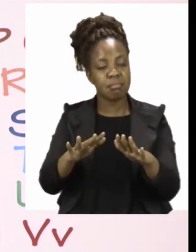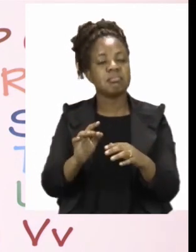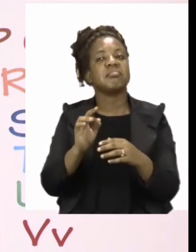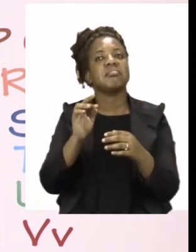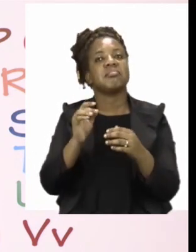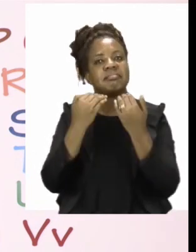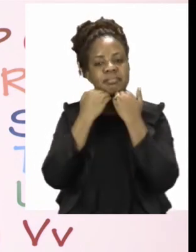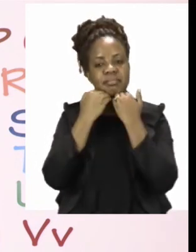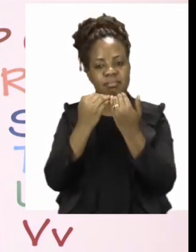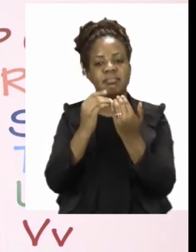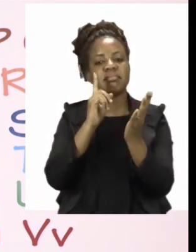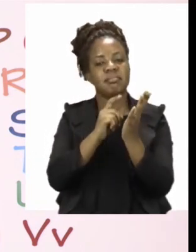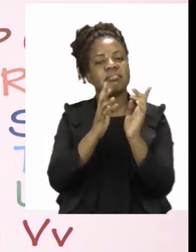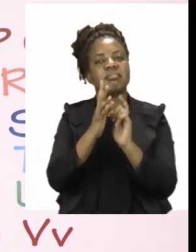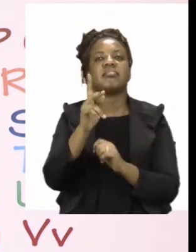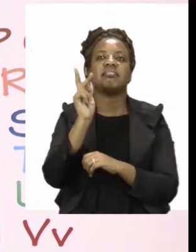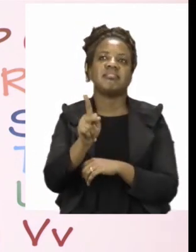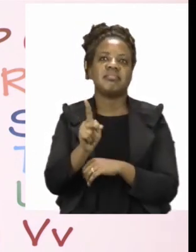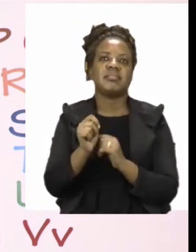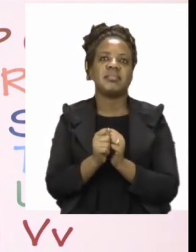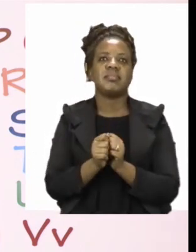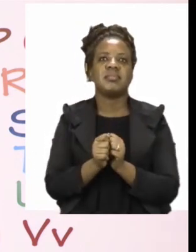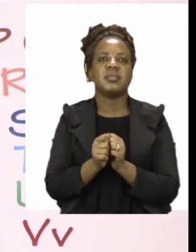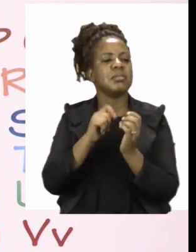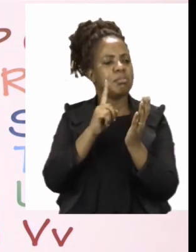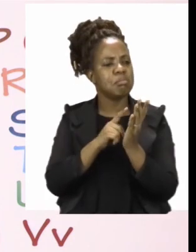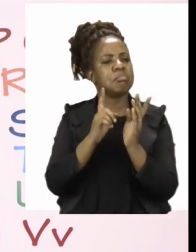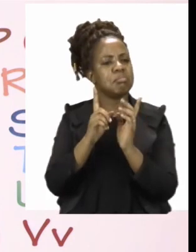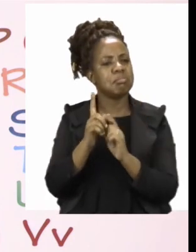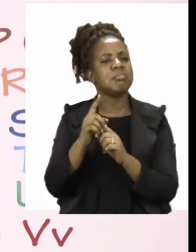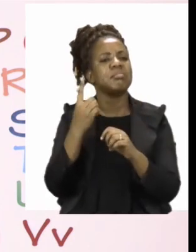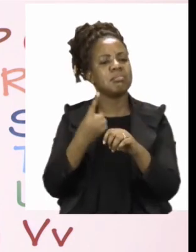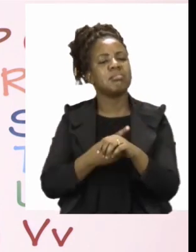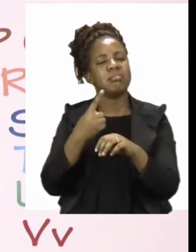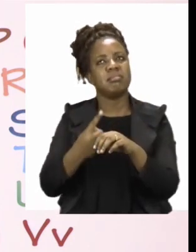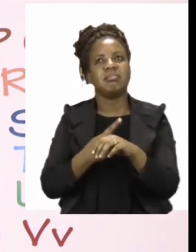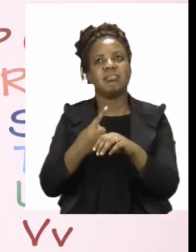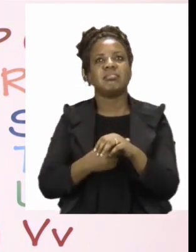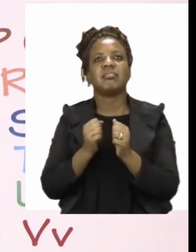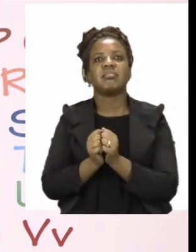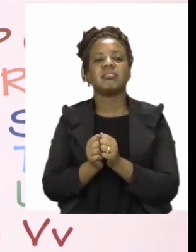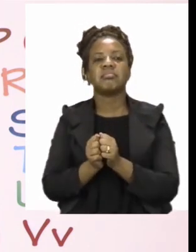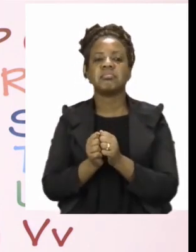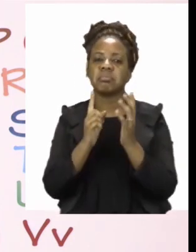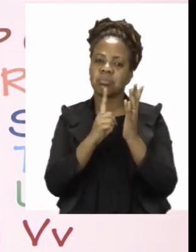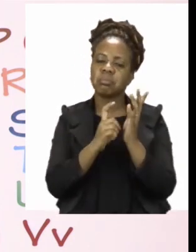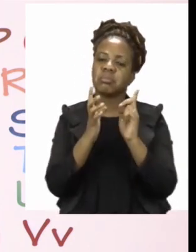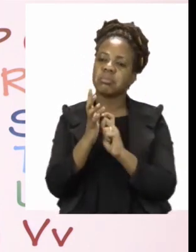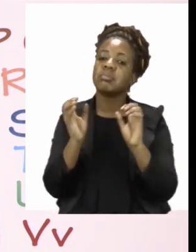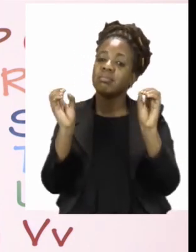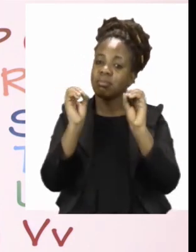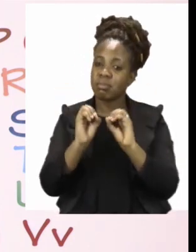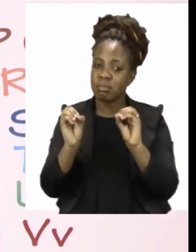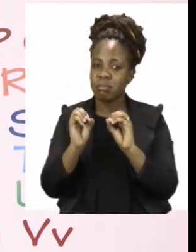3, and I will see you soon after the advert break. Do you have children in the age range of 5 to 6 years and want to